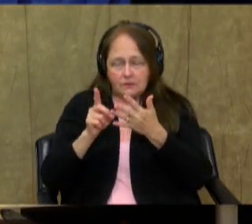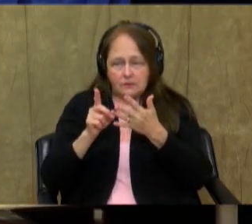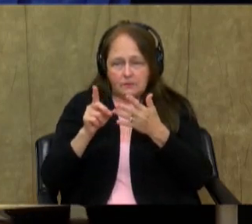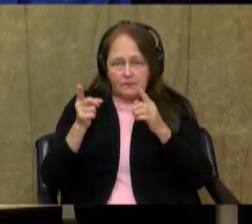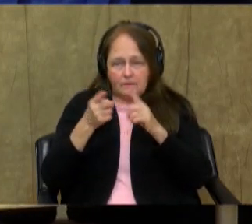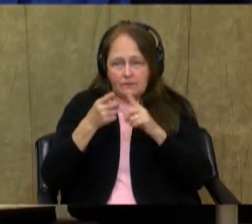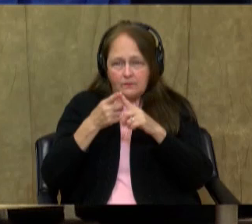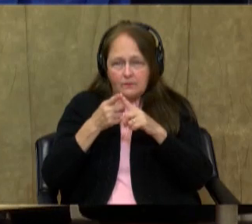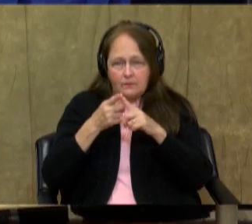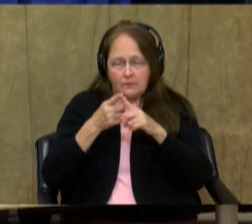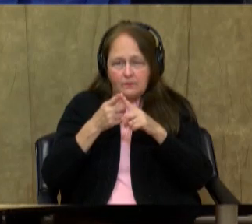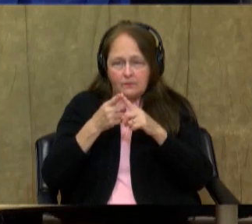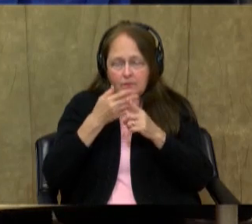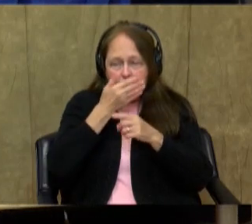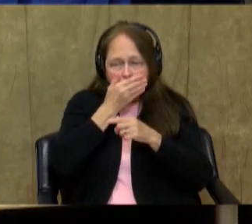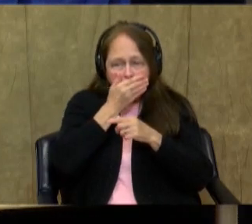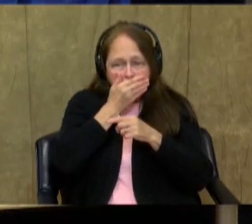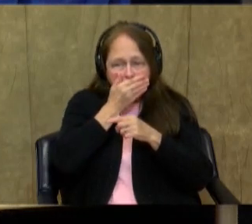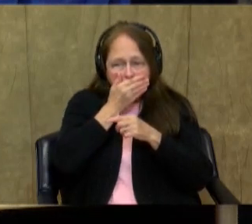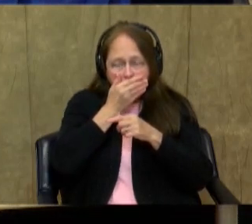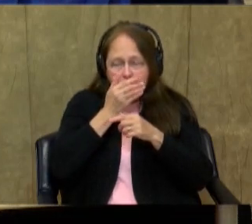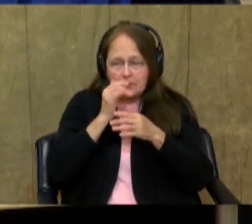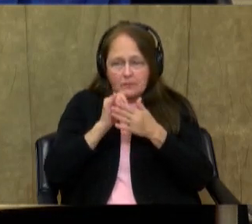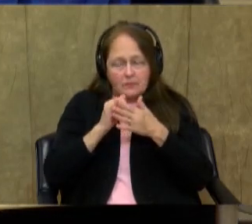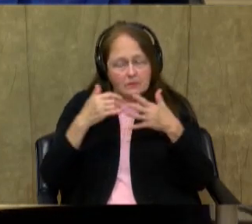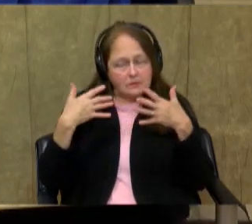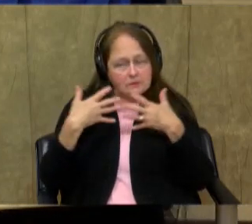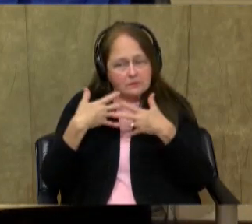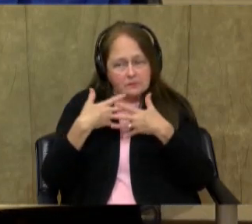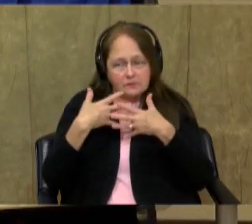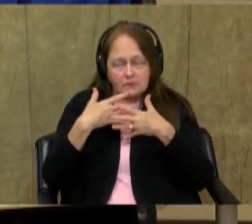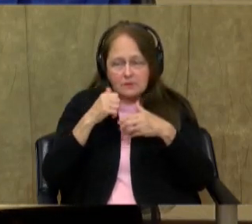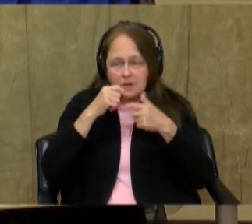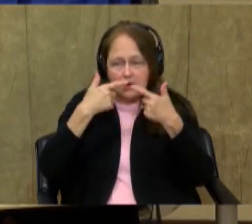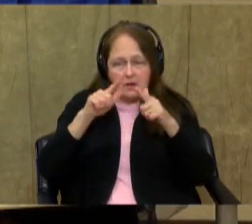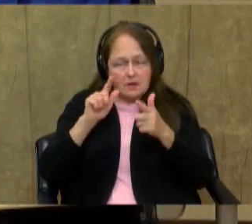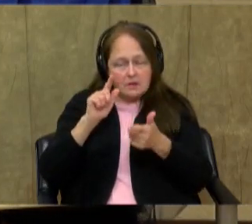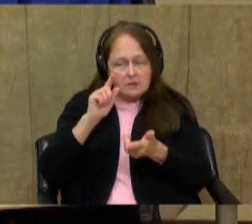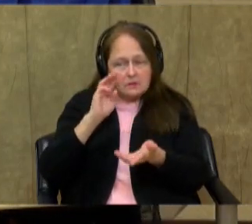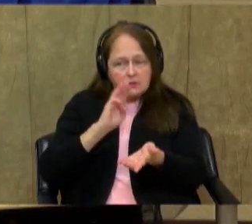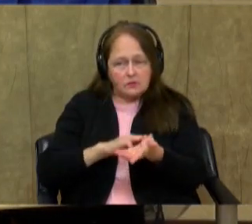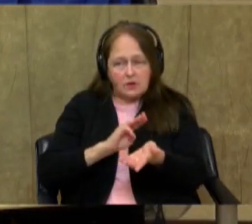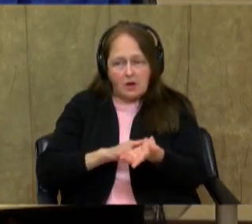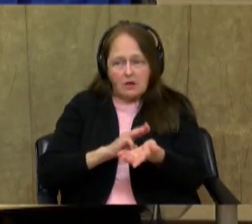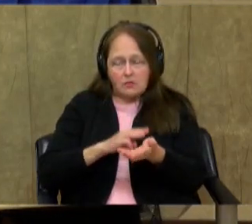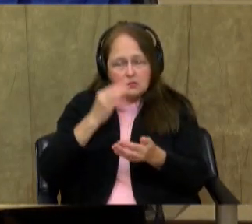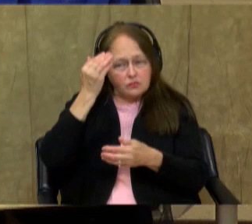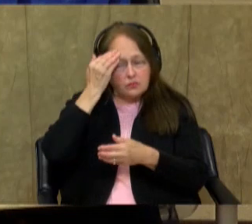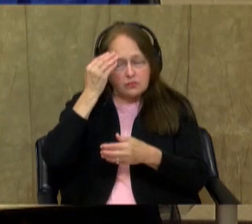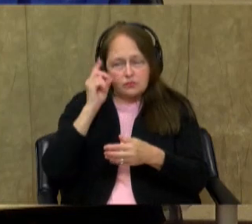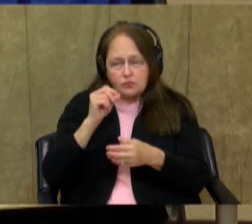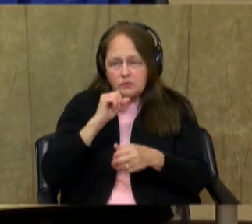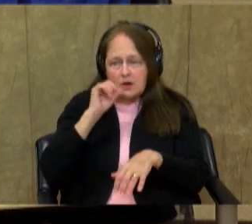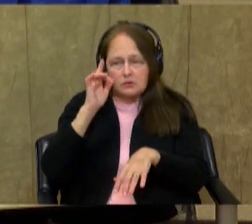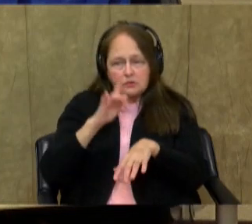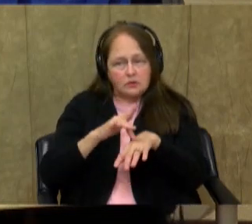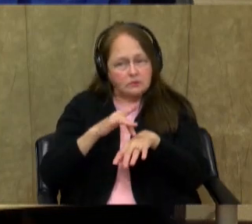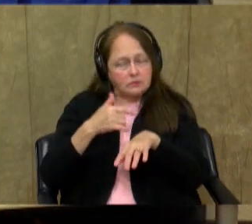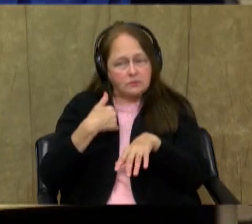First thing, she's covering her mouth. She definitely is letting the doctor know, don't put that in there. Don't even come this